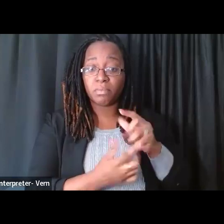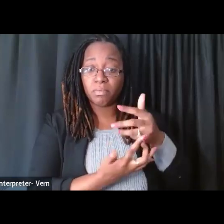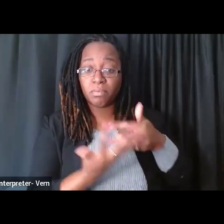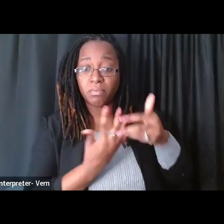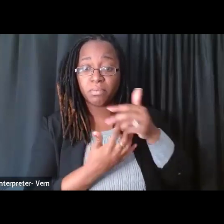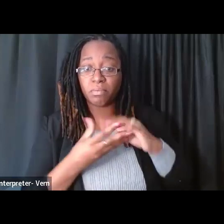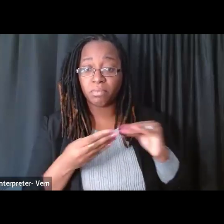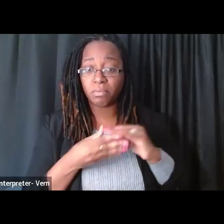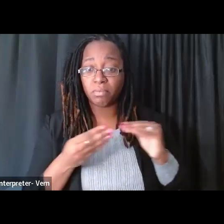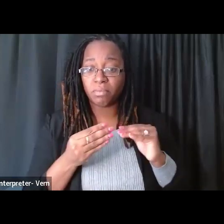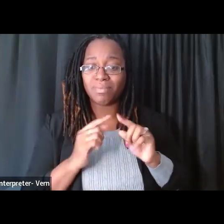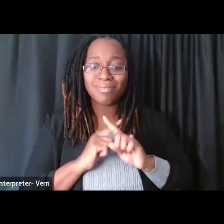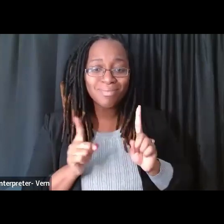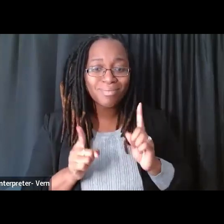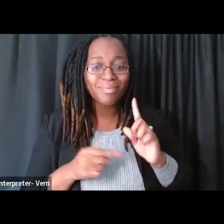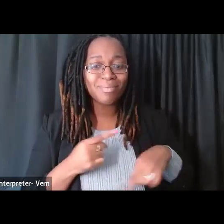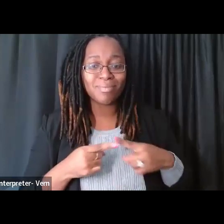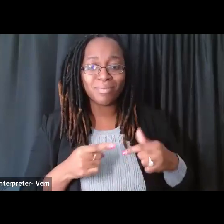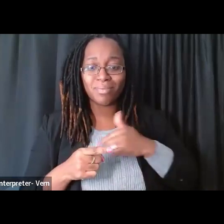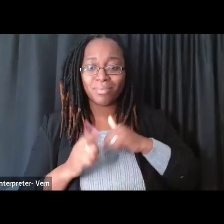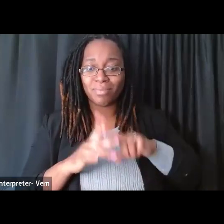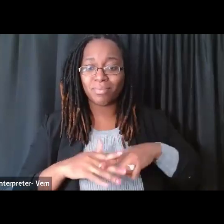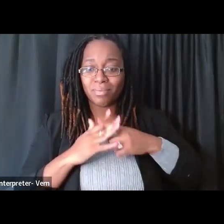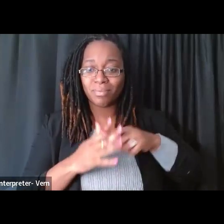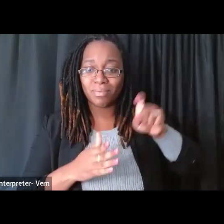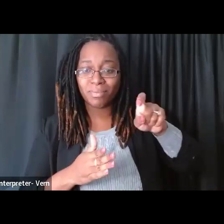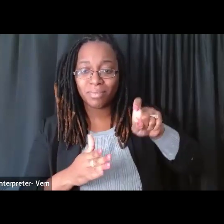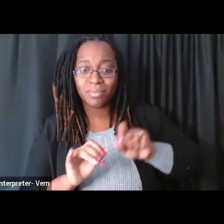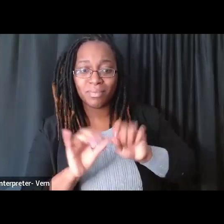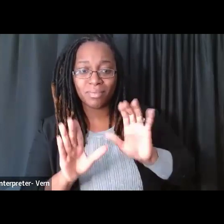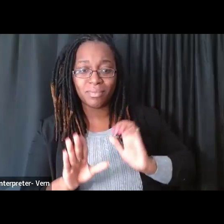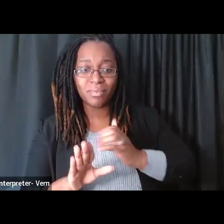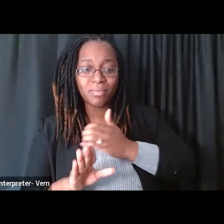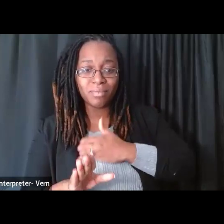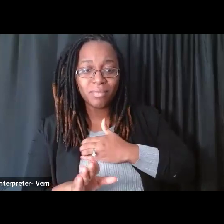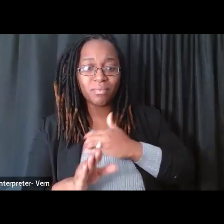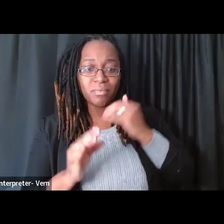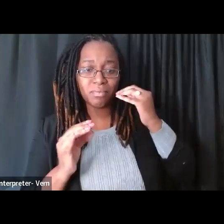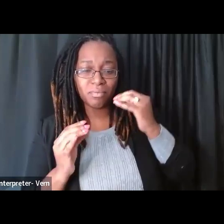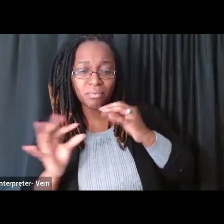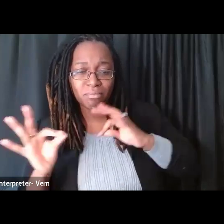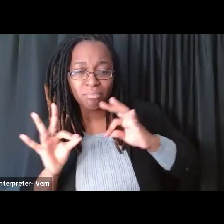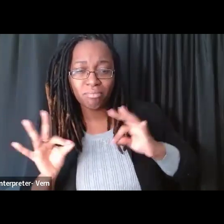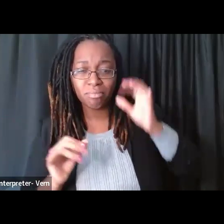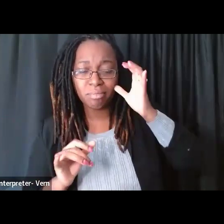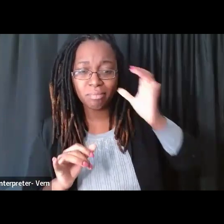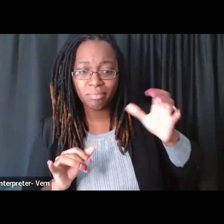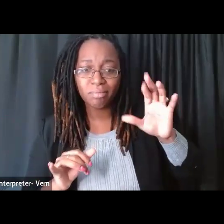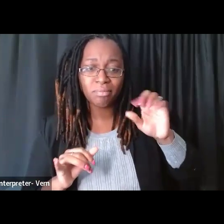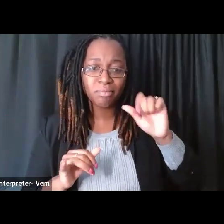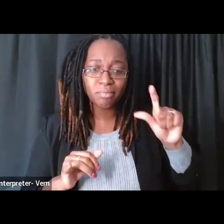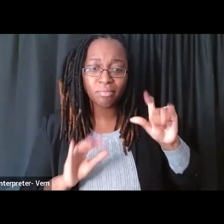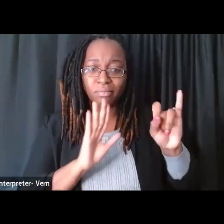makers, can confuse diversity with lived experience while ignoring the deep scholarship around racial tropes and